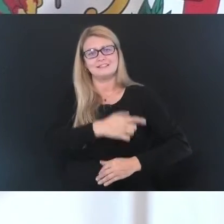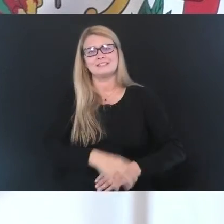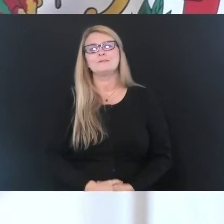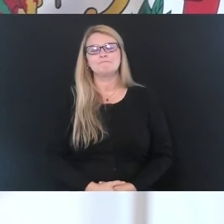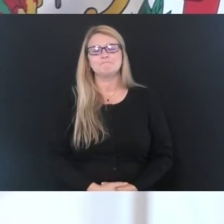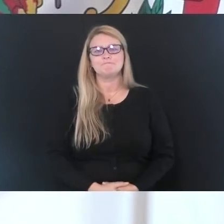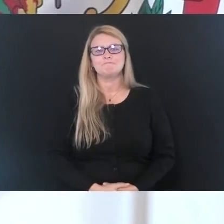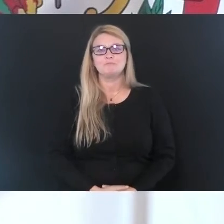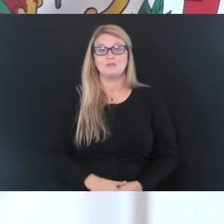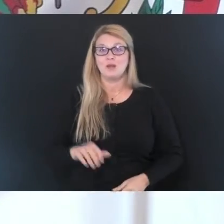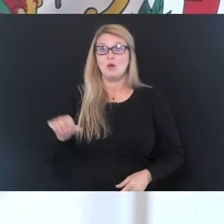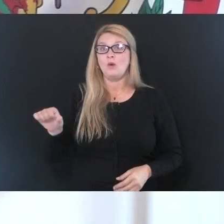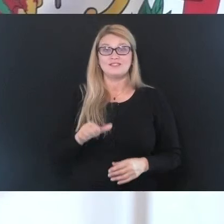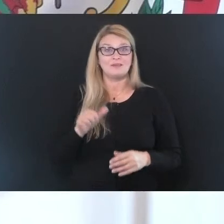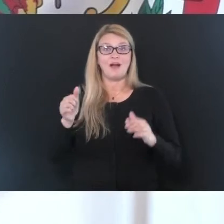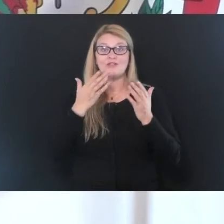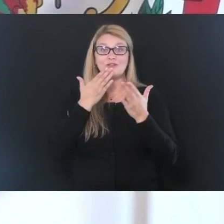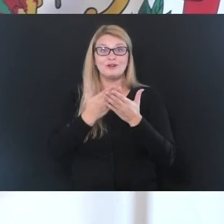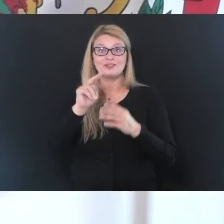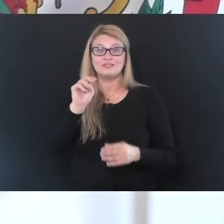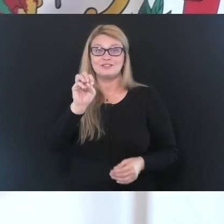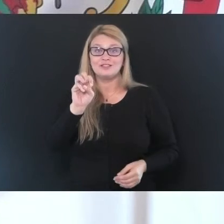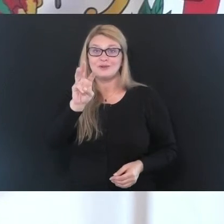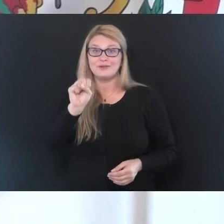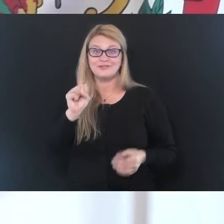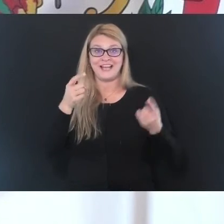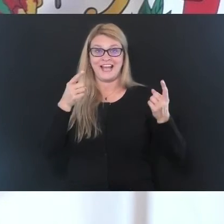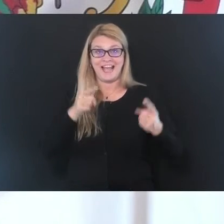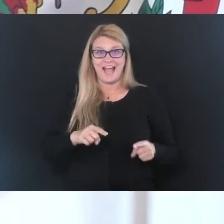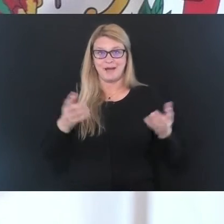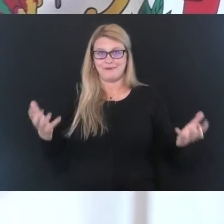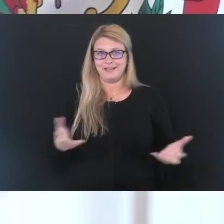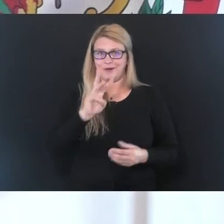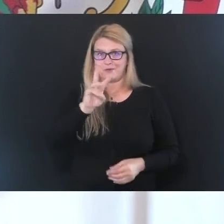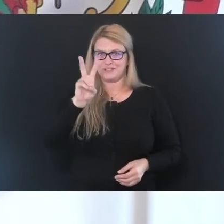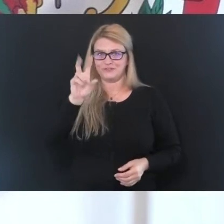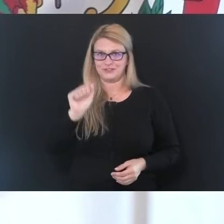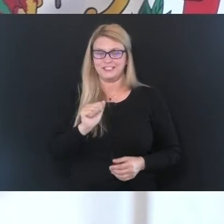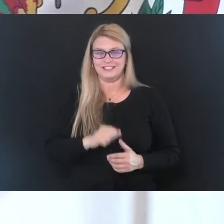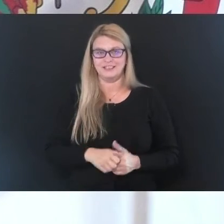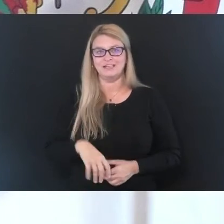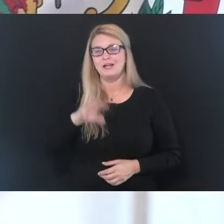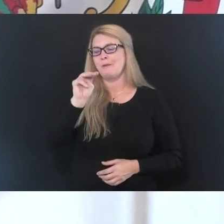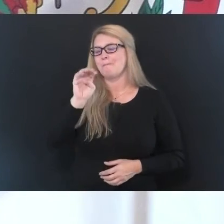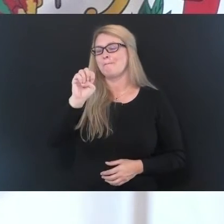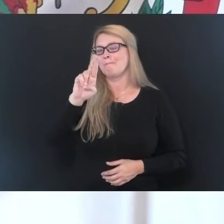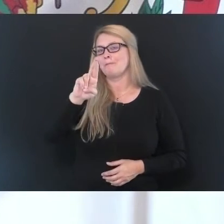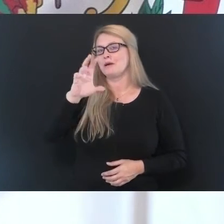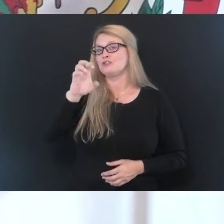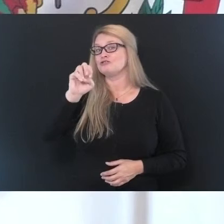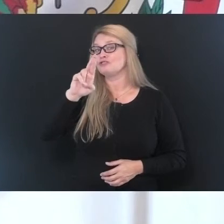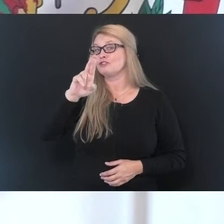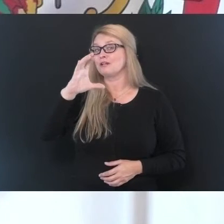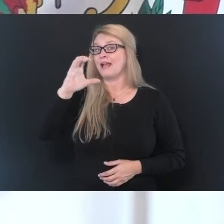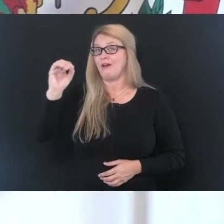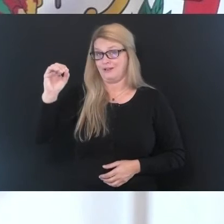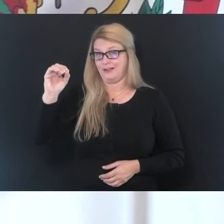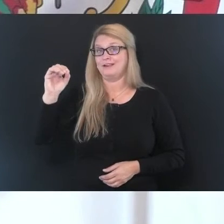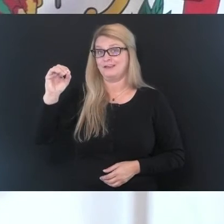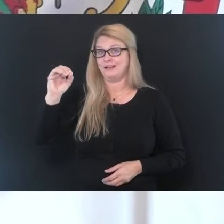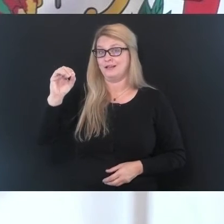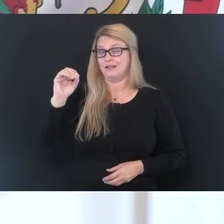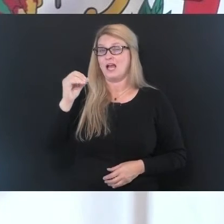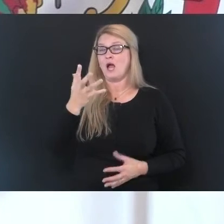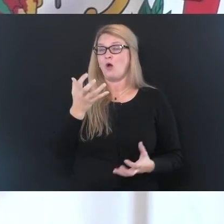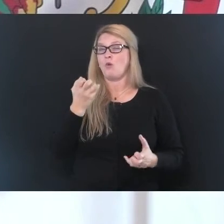Okay, we got some more great stuff that's going on right here in this great state of West Virginia in Mercer County. And I want to take a minute